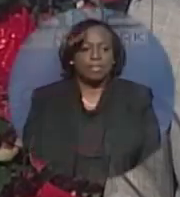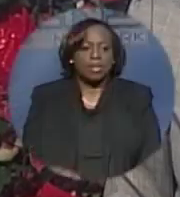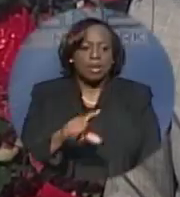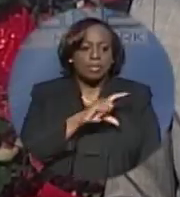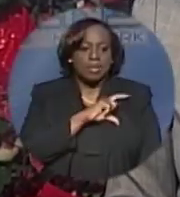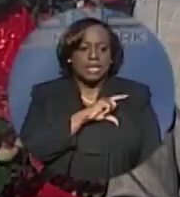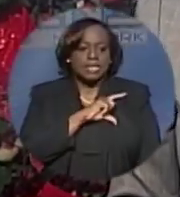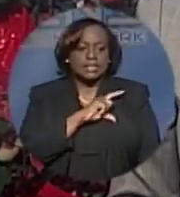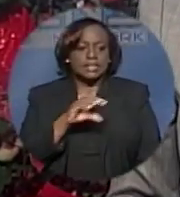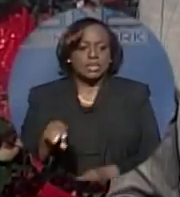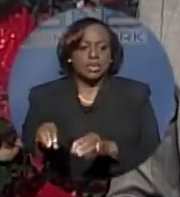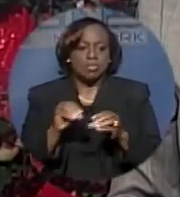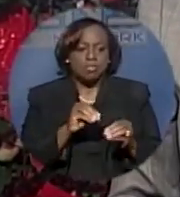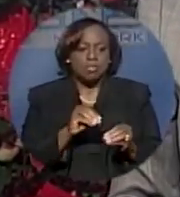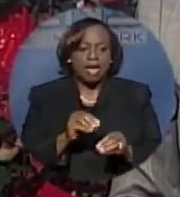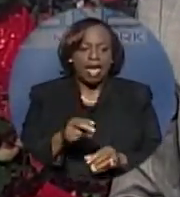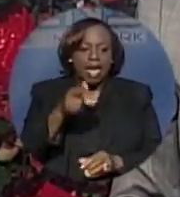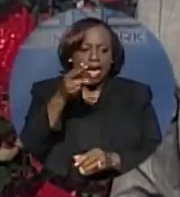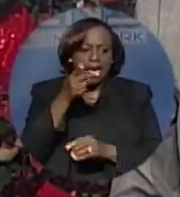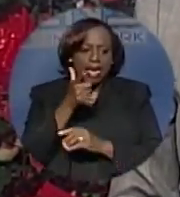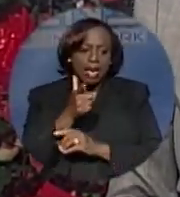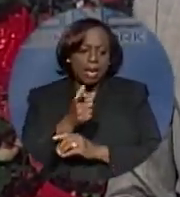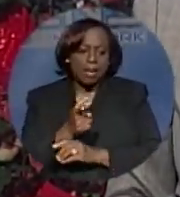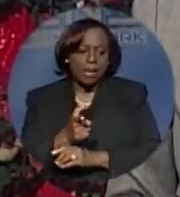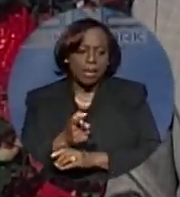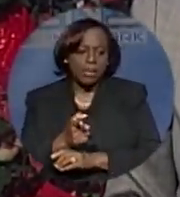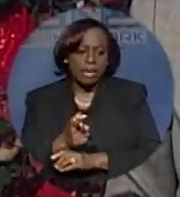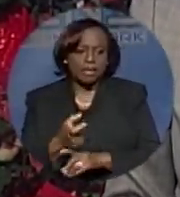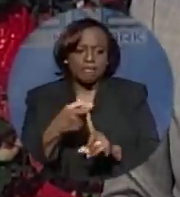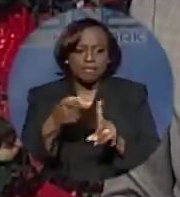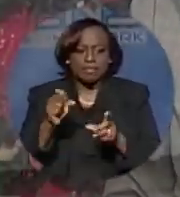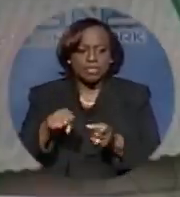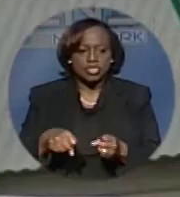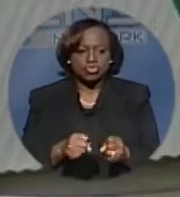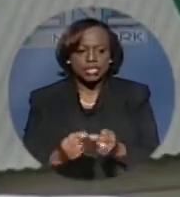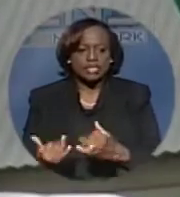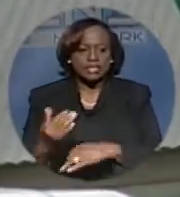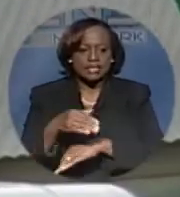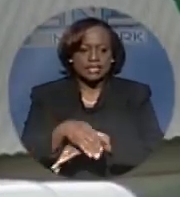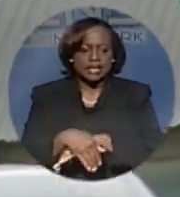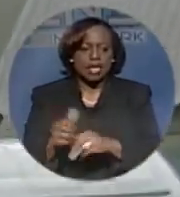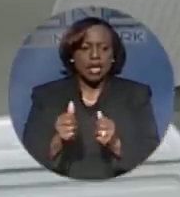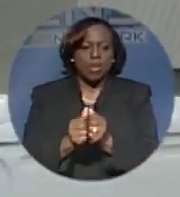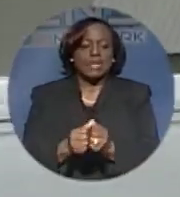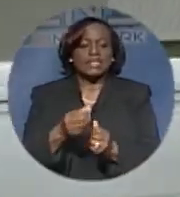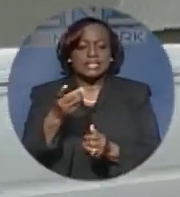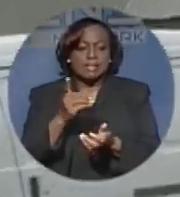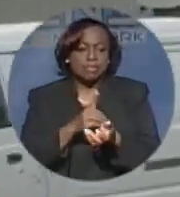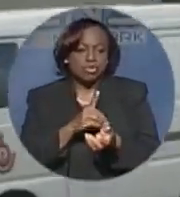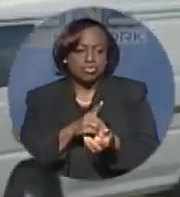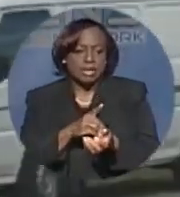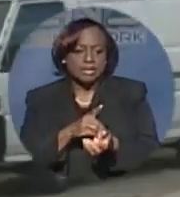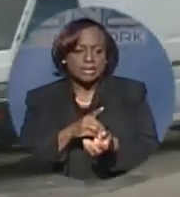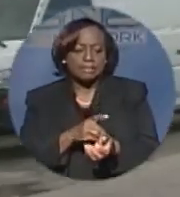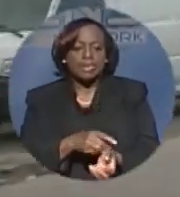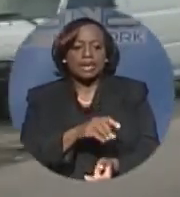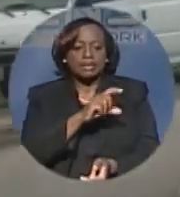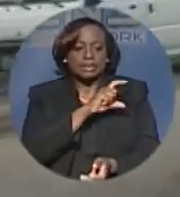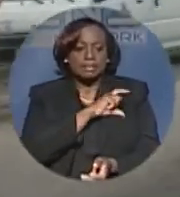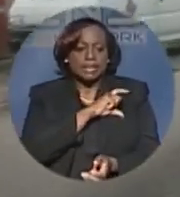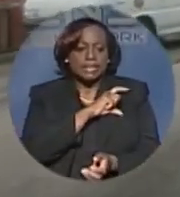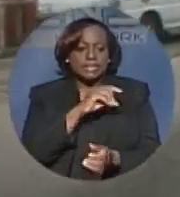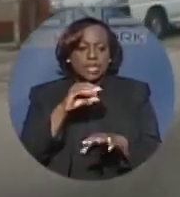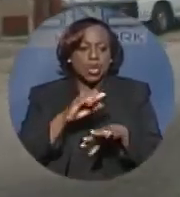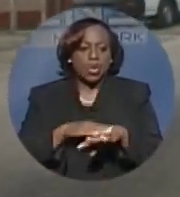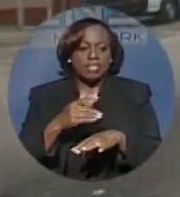Police removed a high-powered weapon off the streets today, along with a cache of drugs. Officer in charge of the Mobile Patrol, Assistant Superintendent of Police